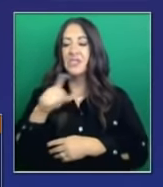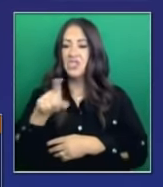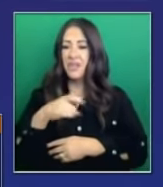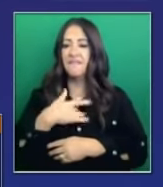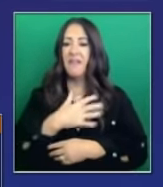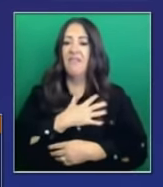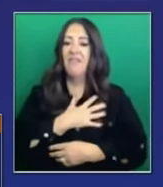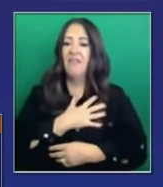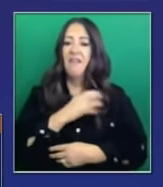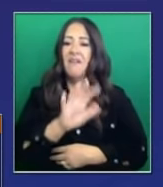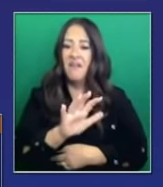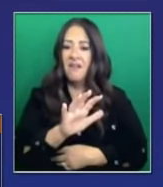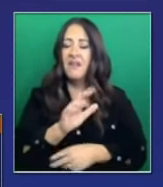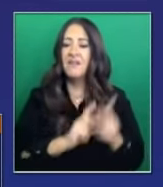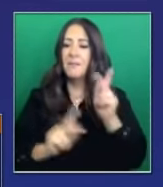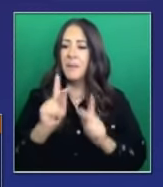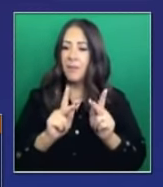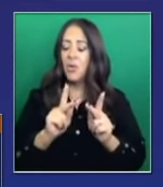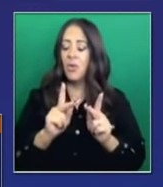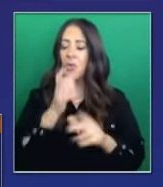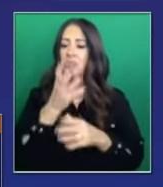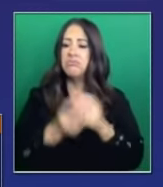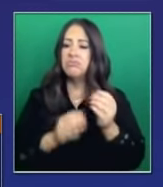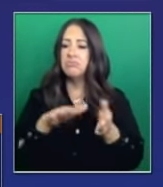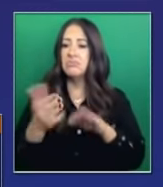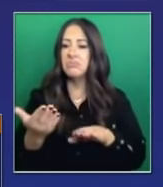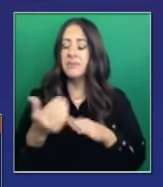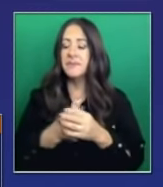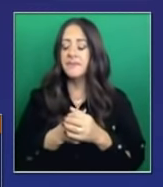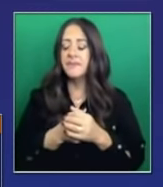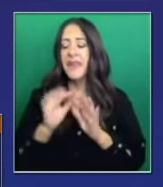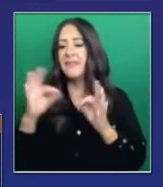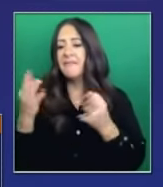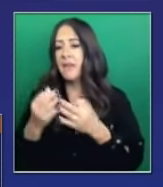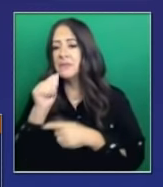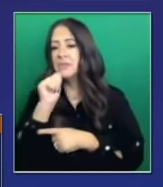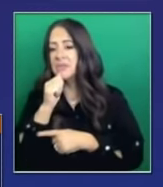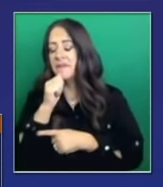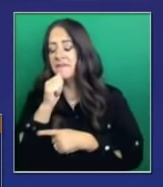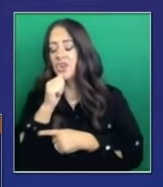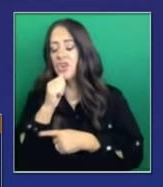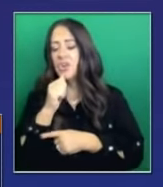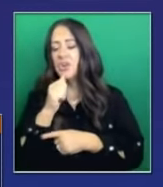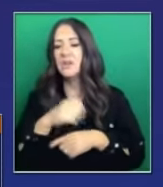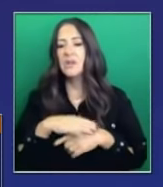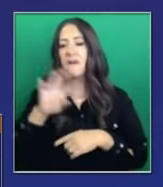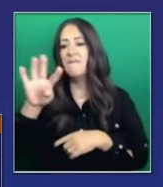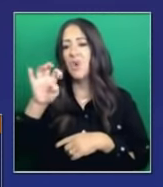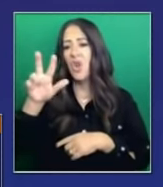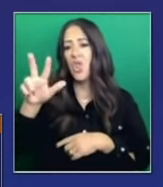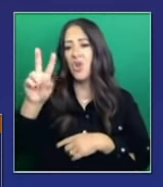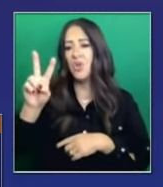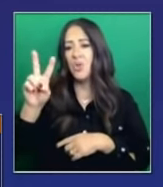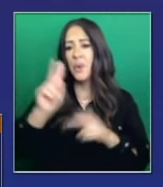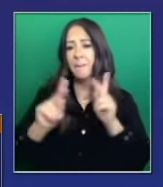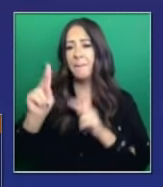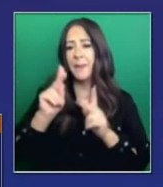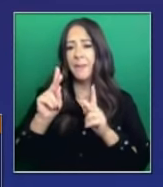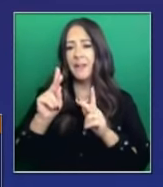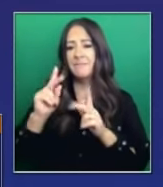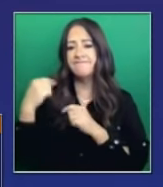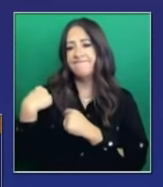or now just the ability to digest. 432 human beings lost their lives in this last reporting period.